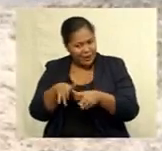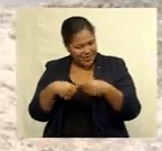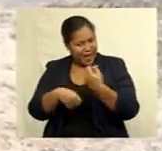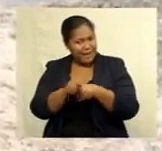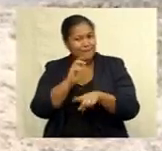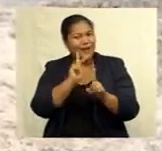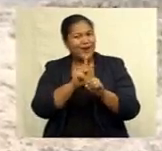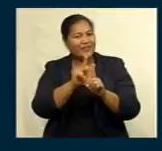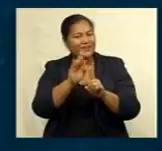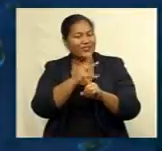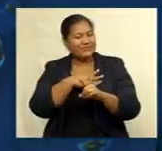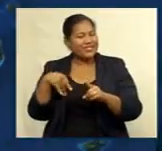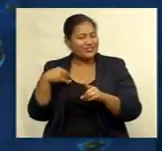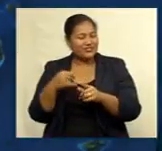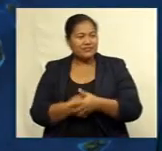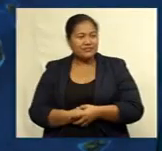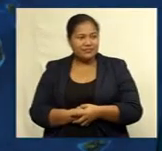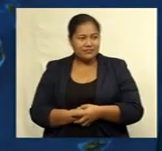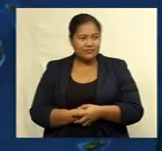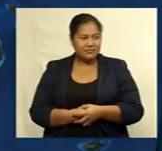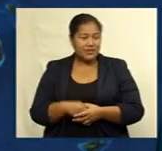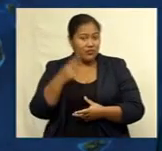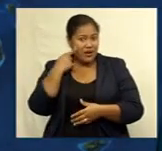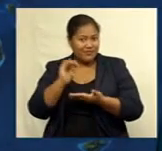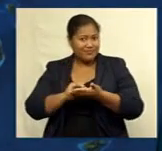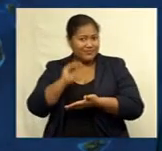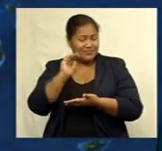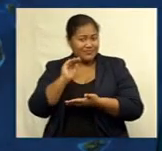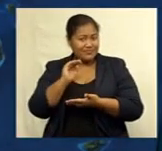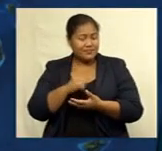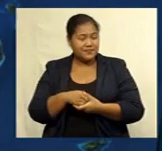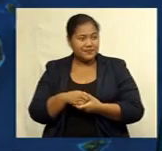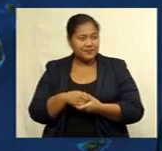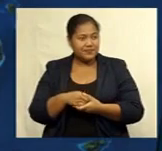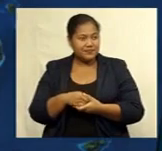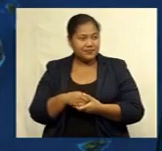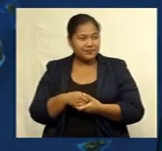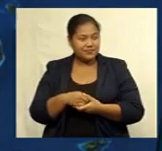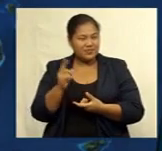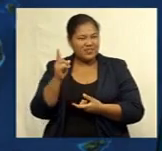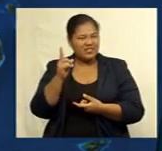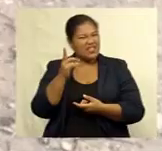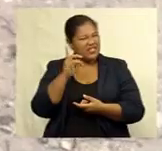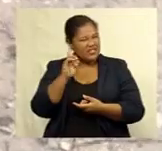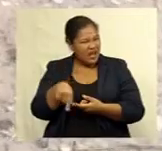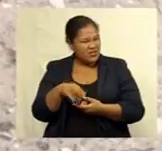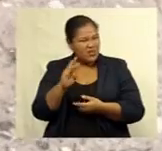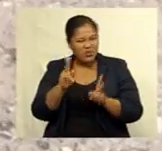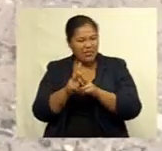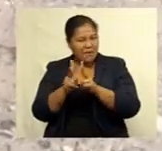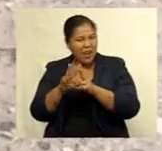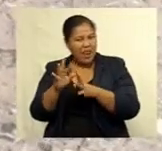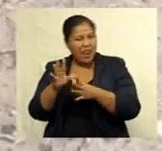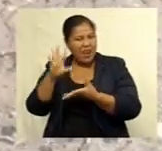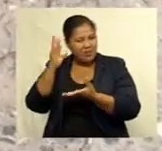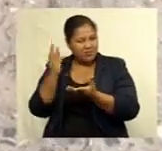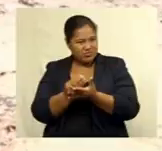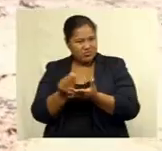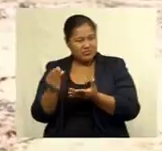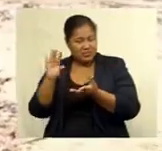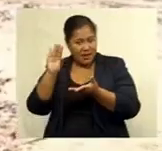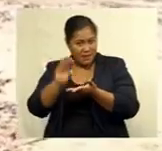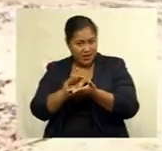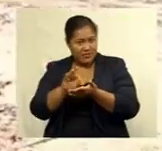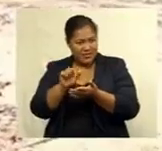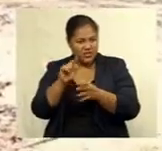the ministry. We're trying to increase it from 1,000 to at least double the amount if we can this year, for them